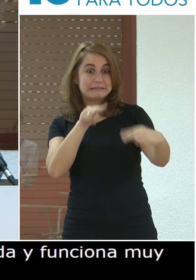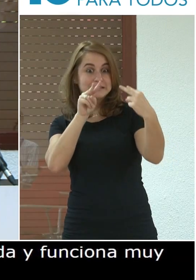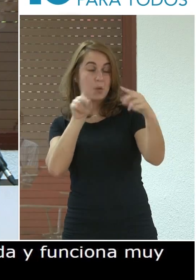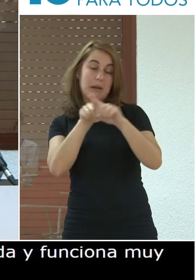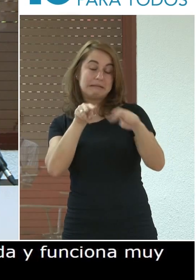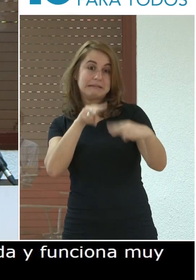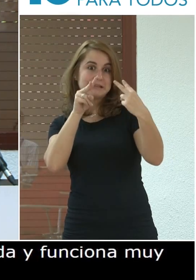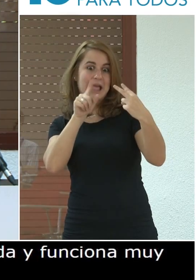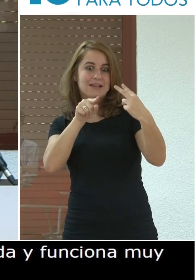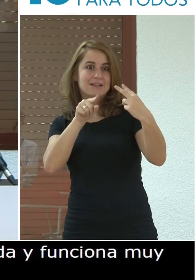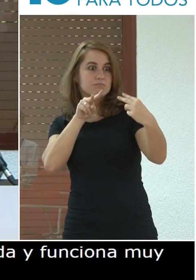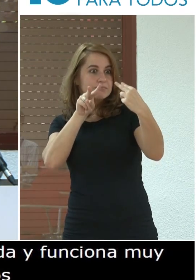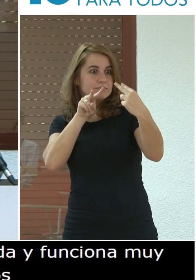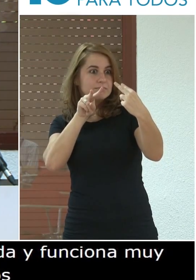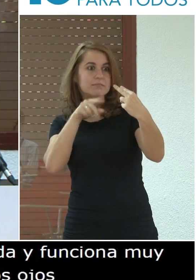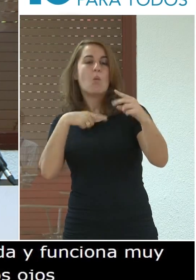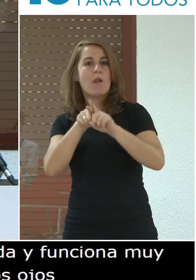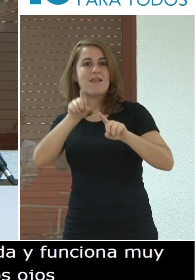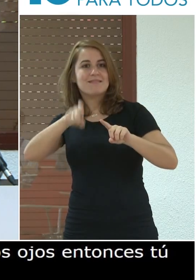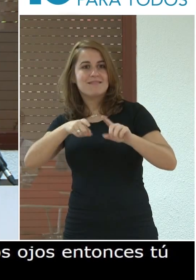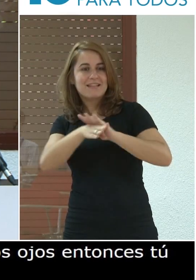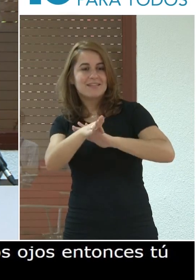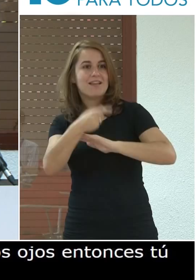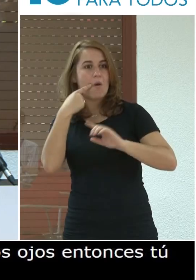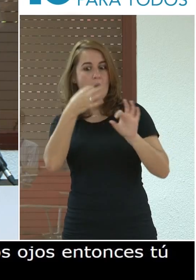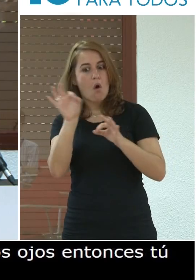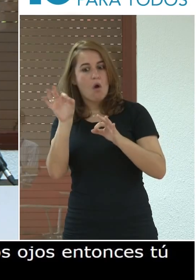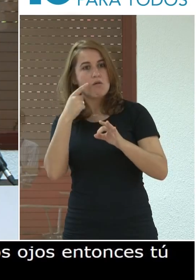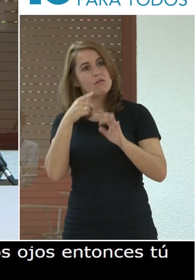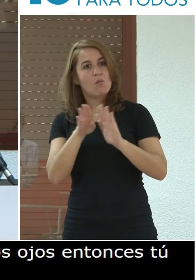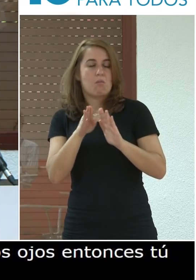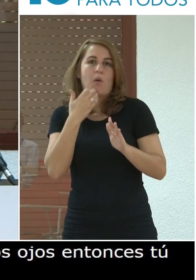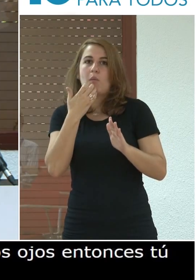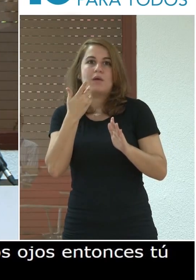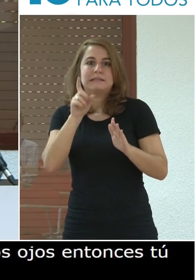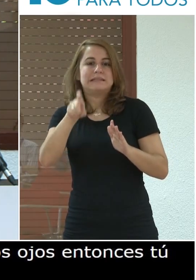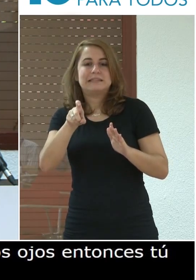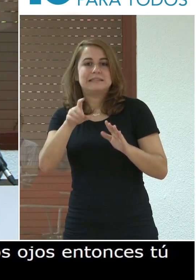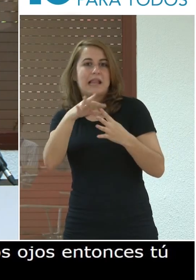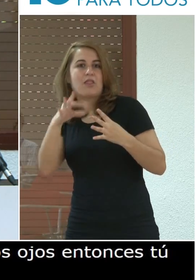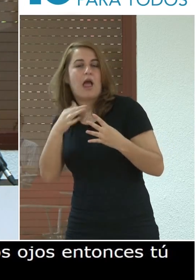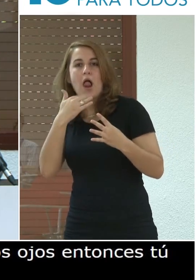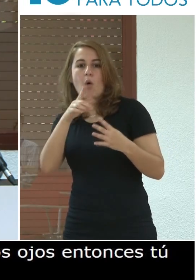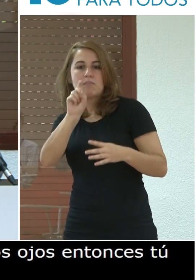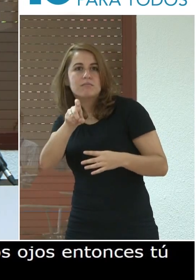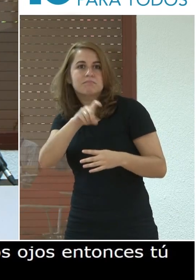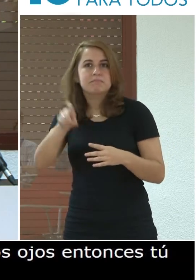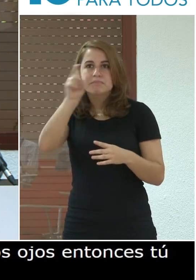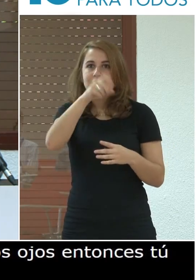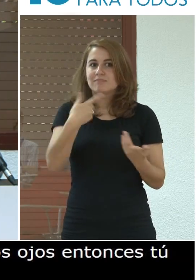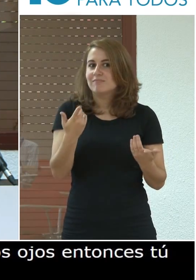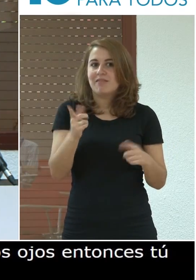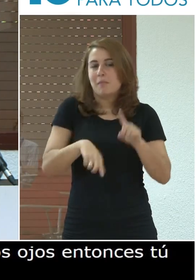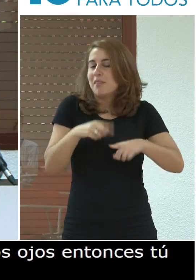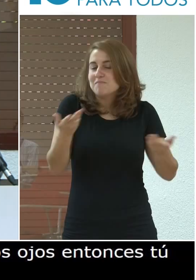movements, and they work really well, and they were only costing $80 or €80. And you see if he's moving